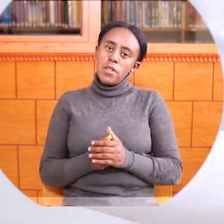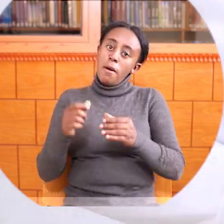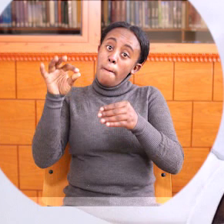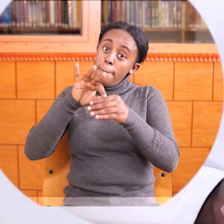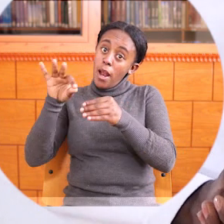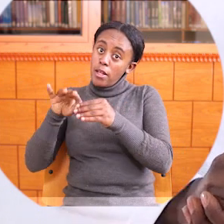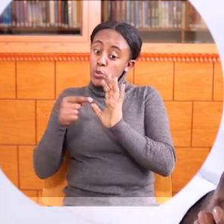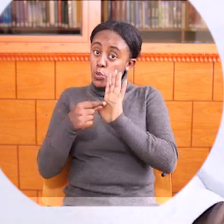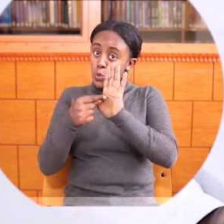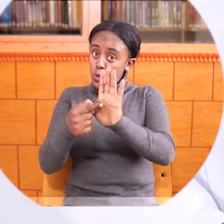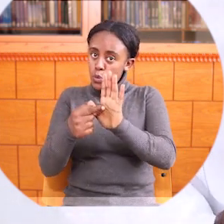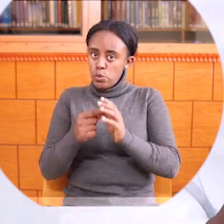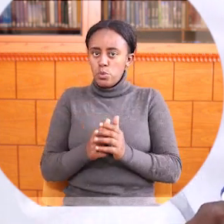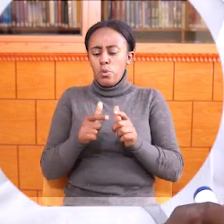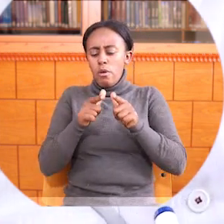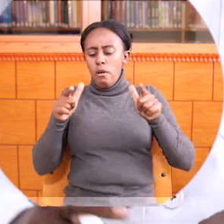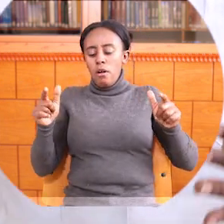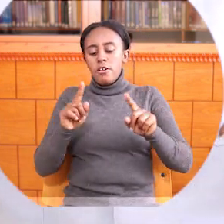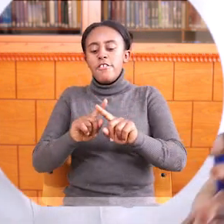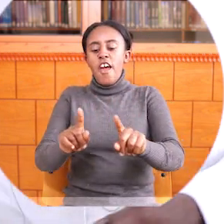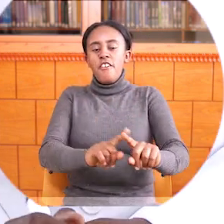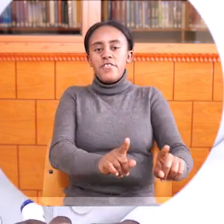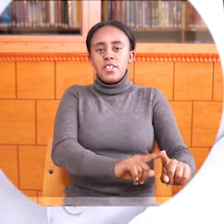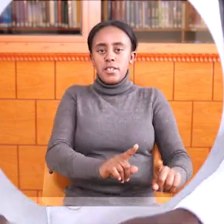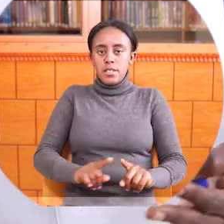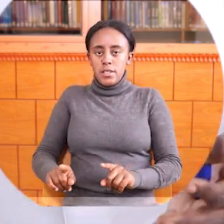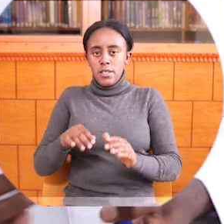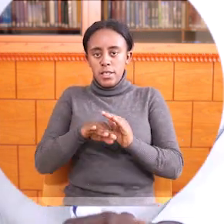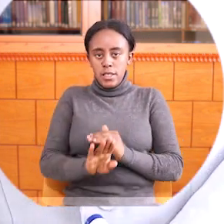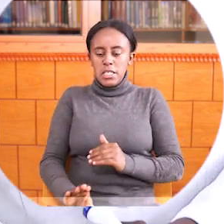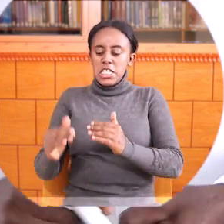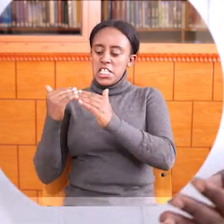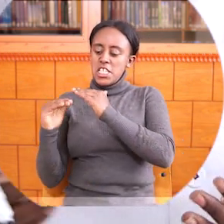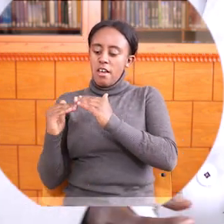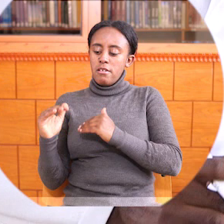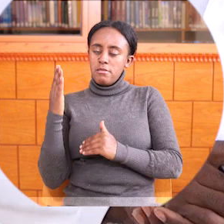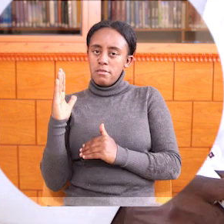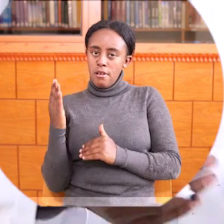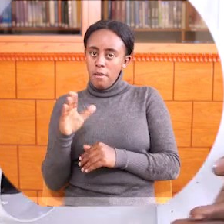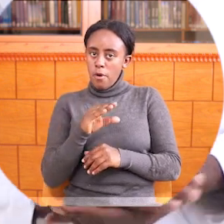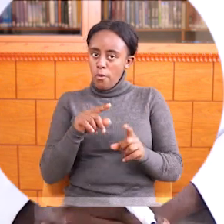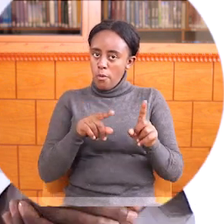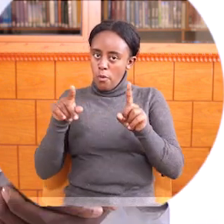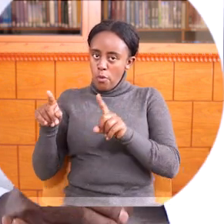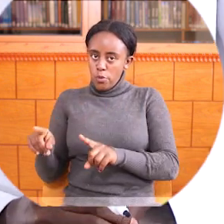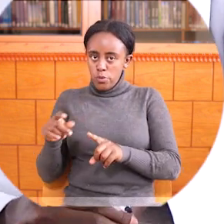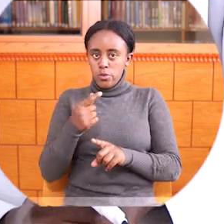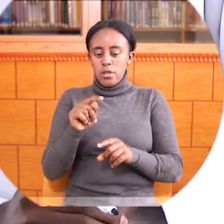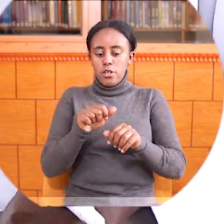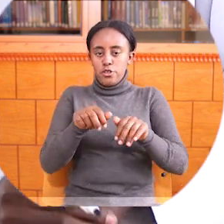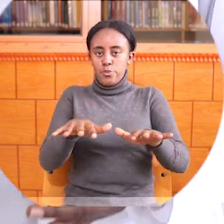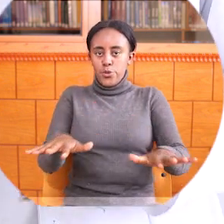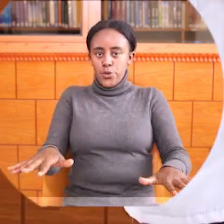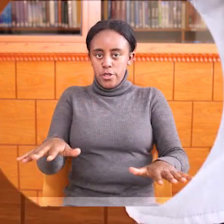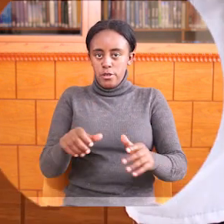Plants show great diversities in their size, in their type, and also in their